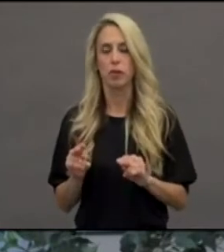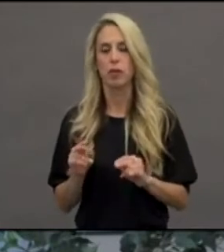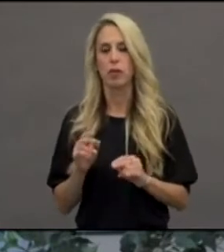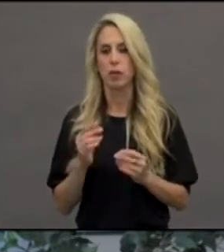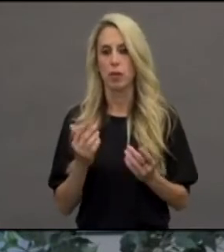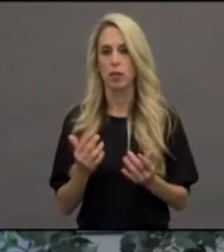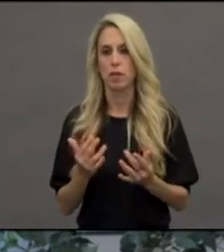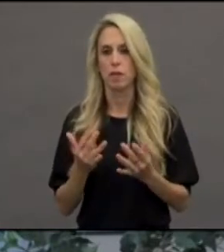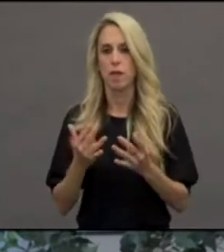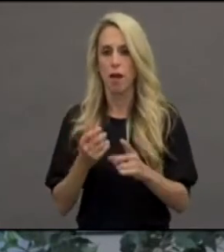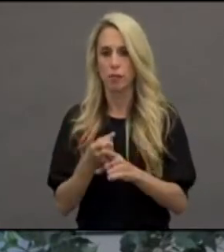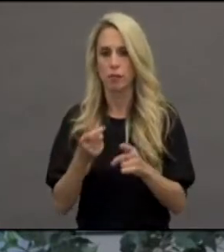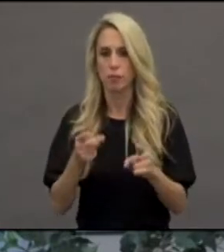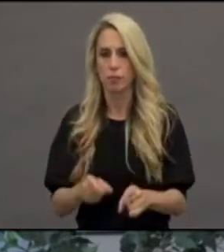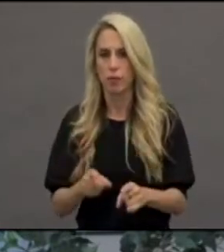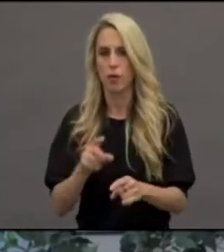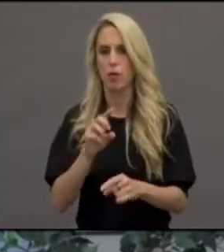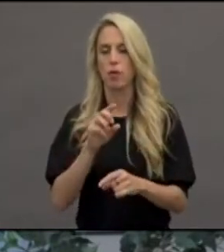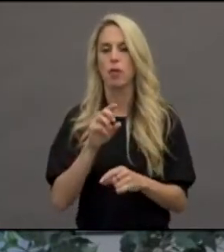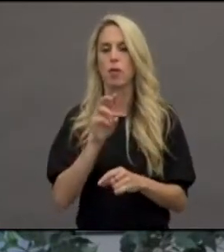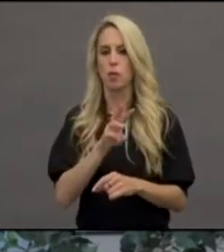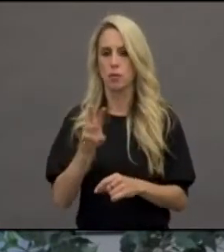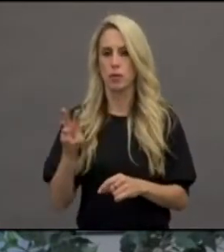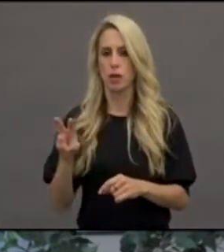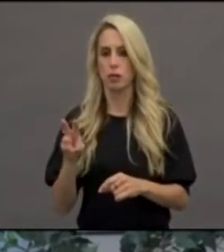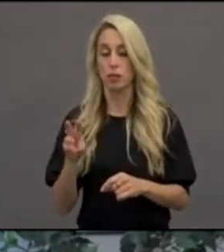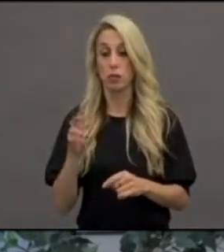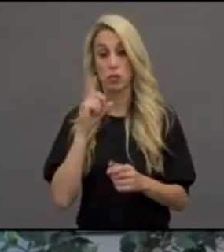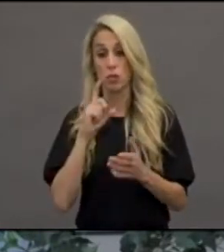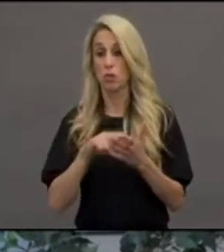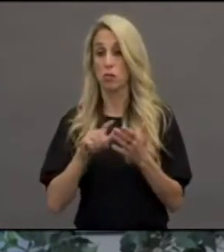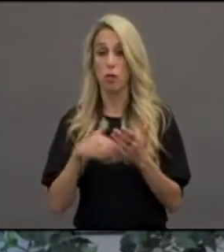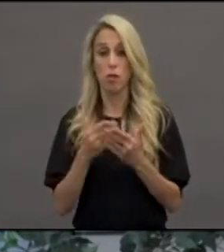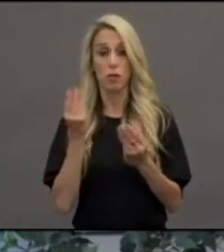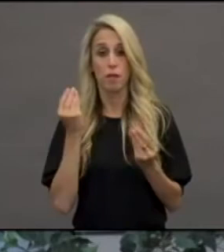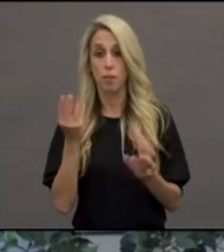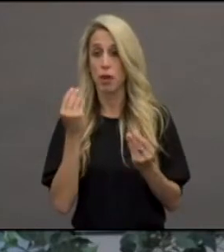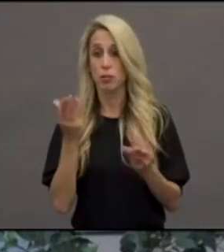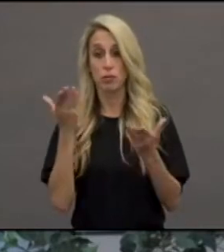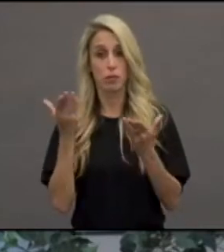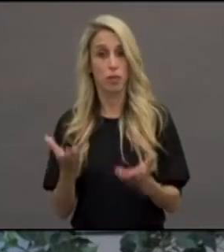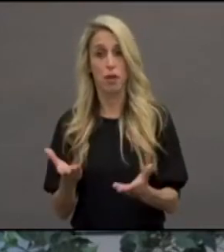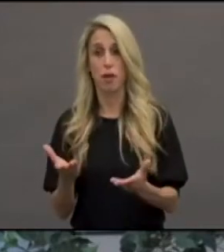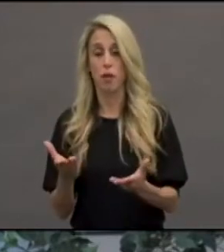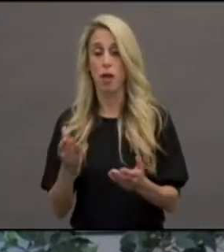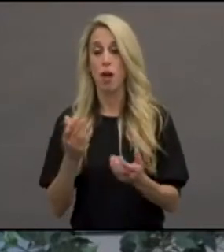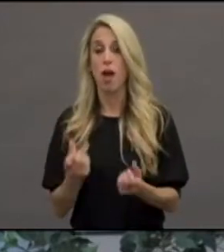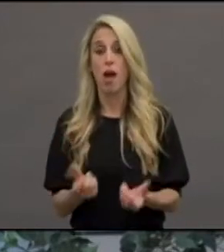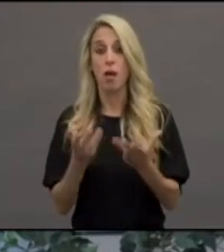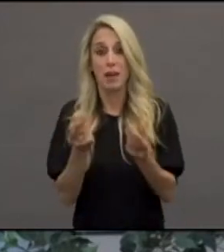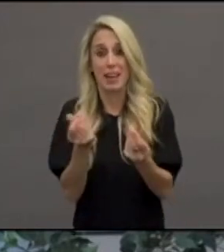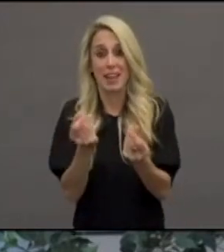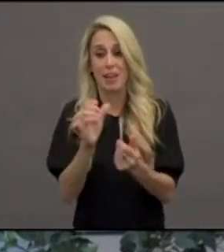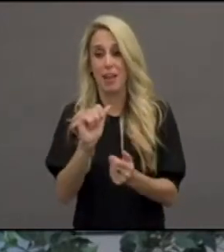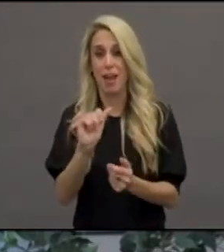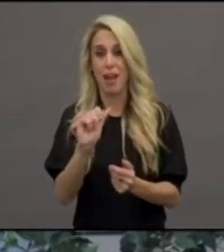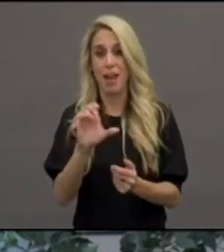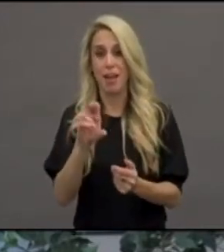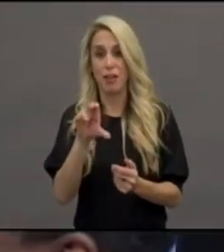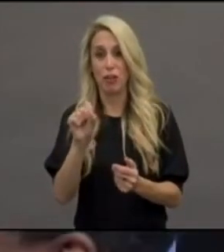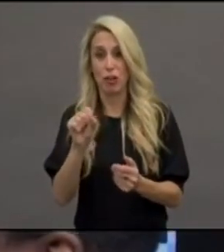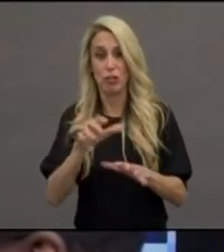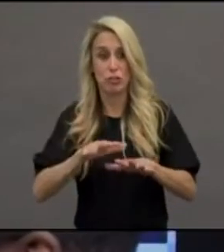fire incident webpage, and you can see here all of the information. It tells you how many acres are currently being worked,